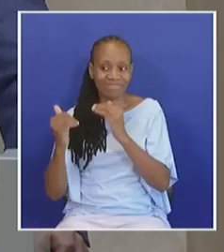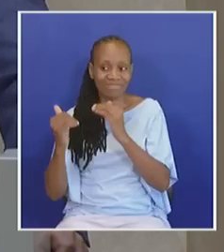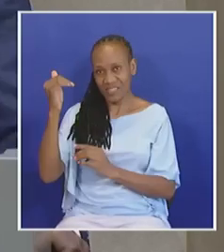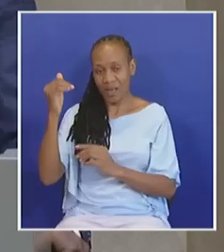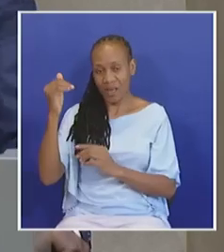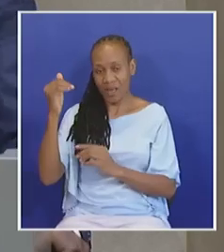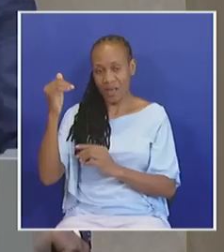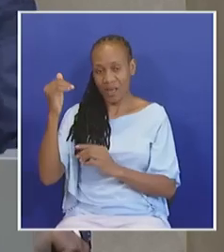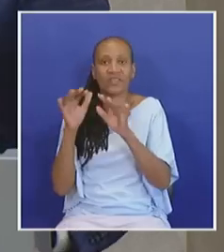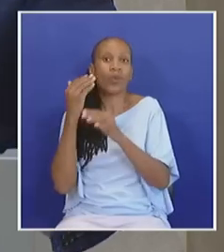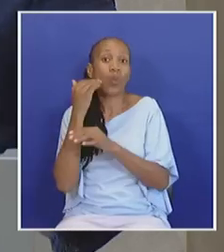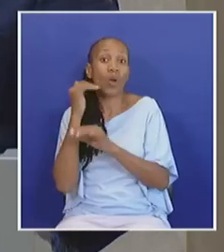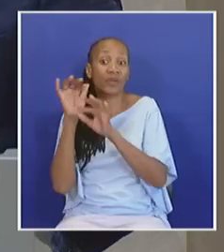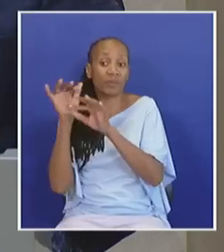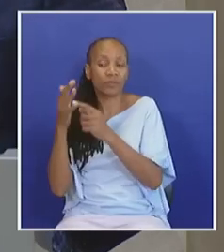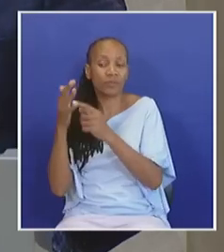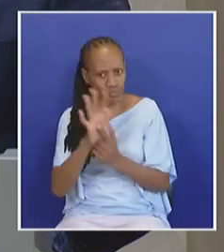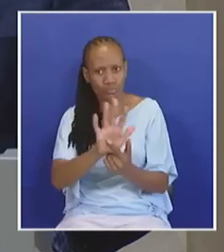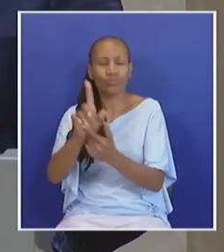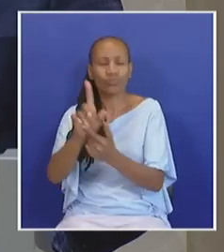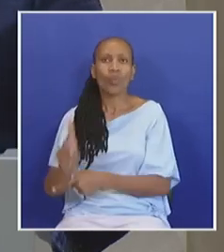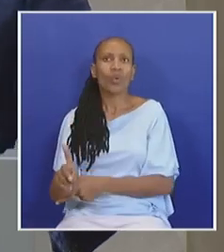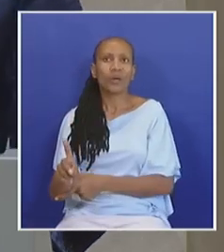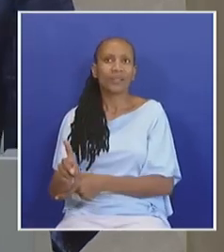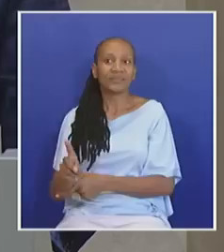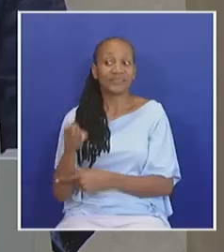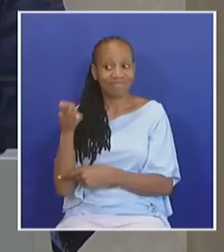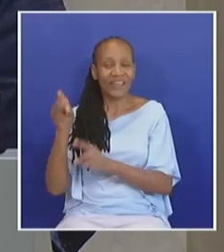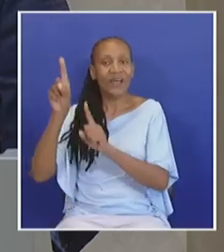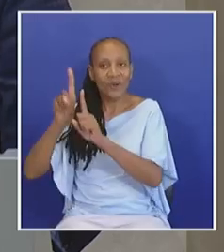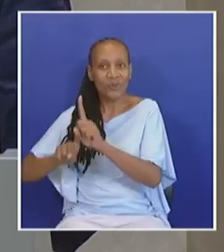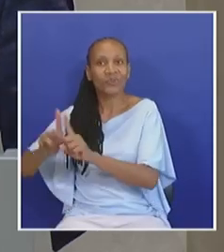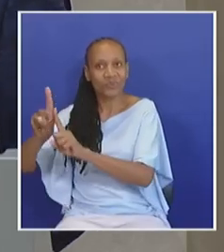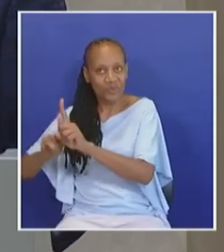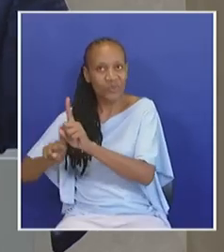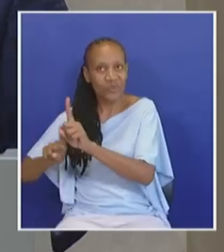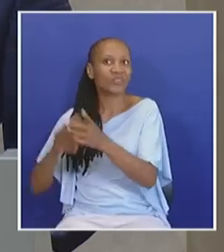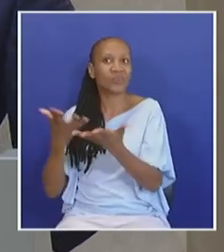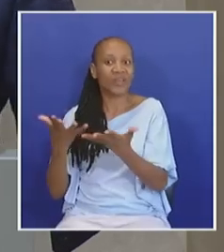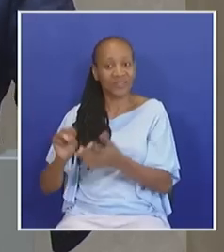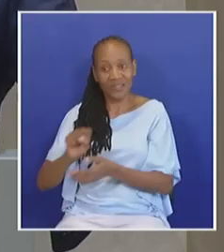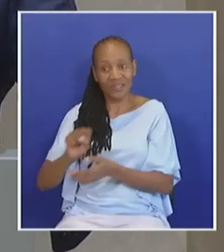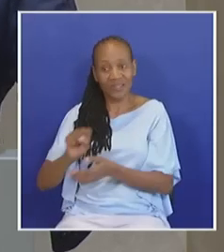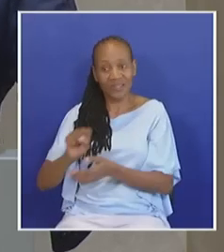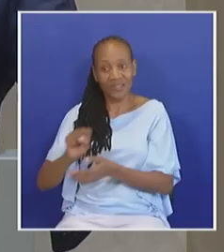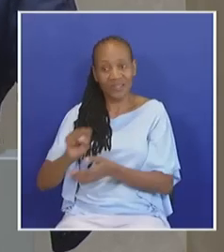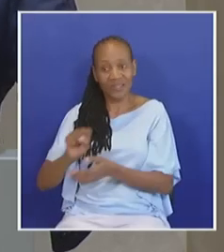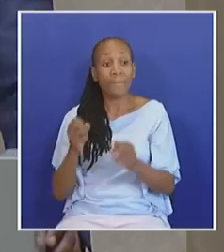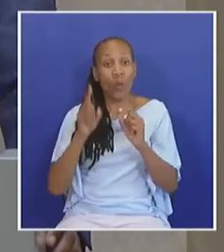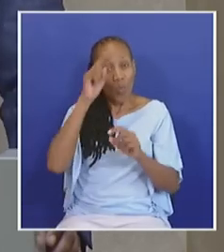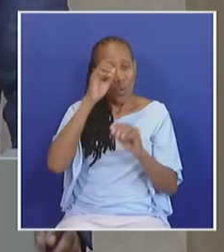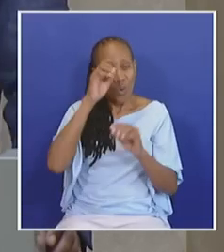many whites is a direct response to a sense that they are losing the most in today's economy.